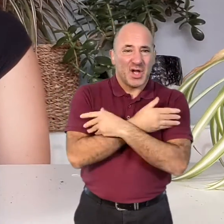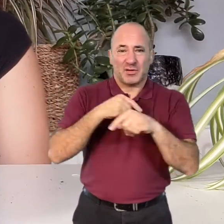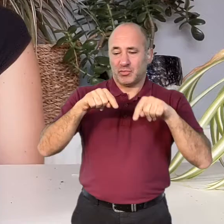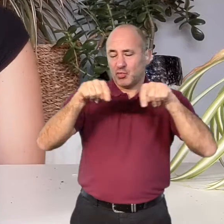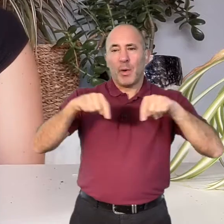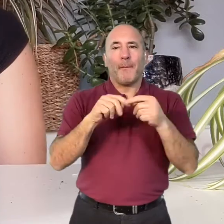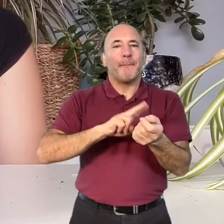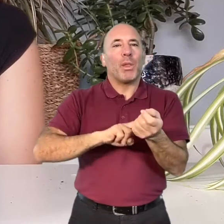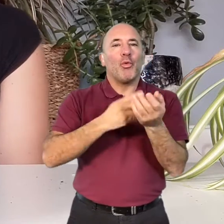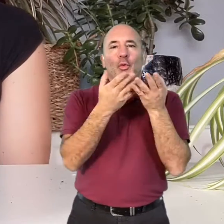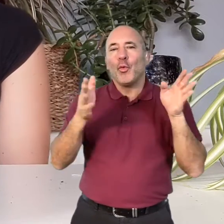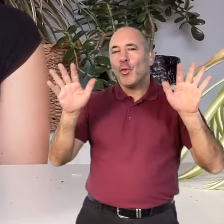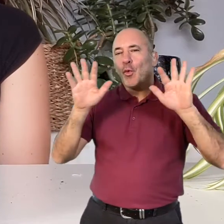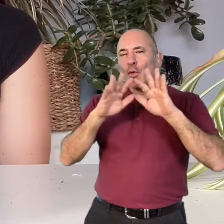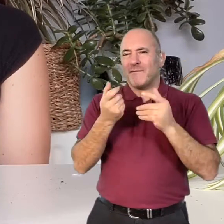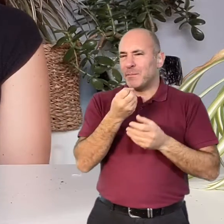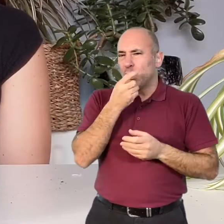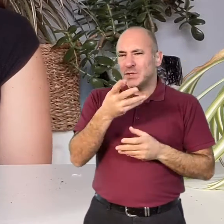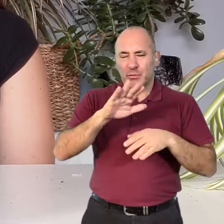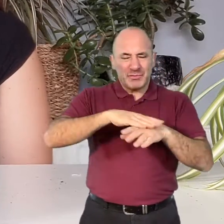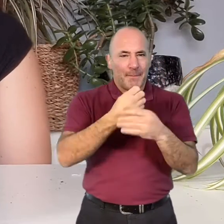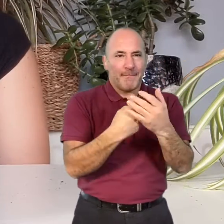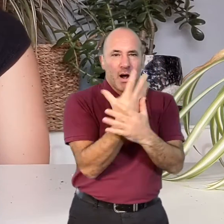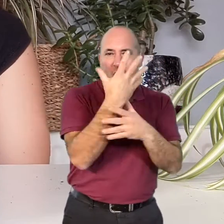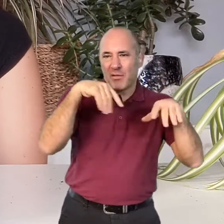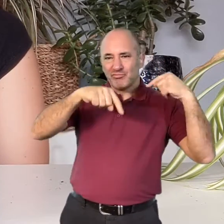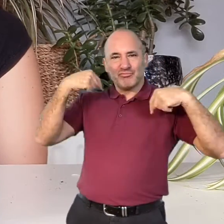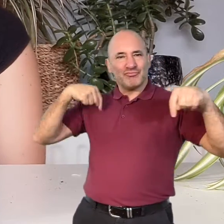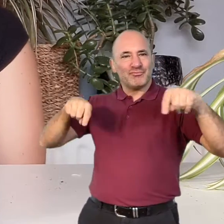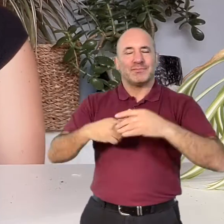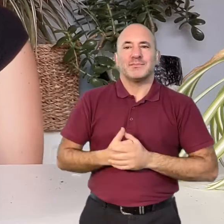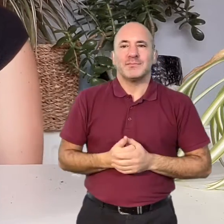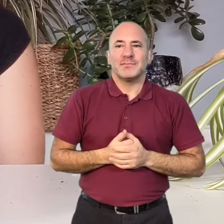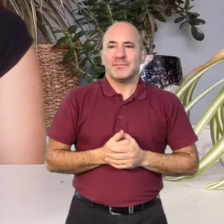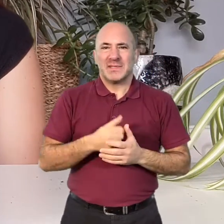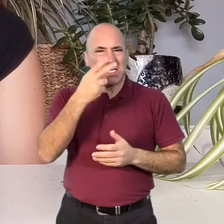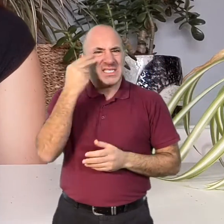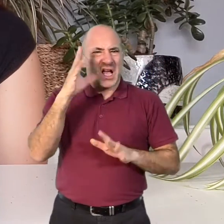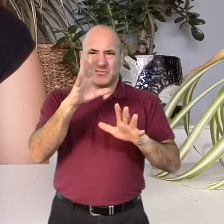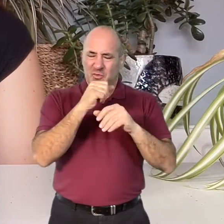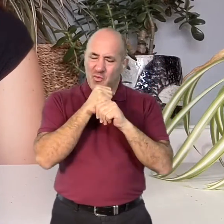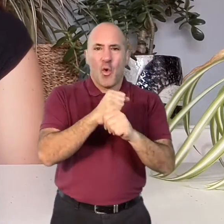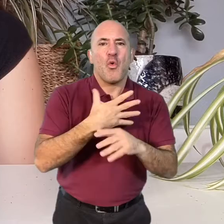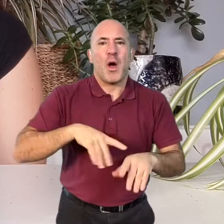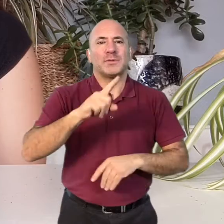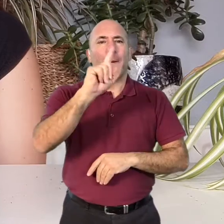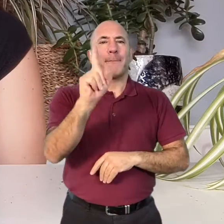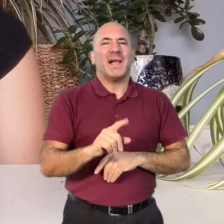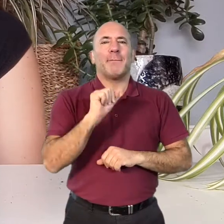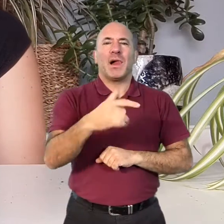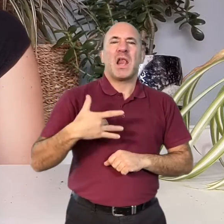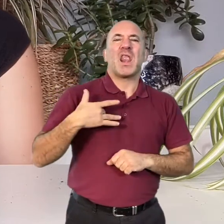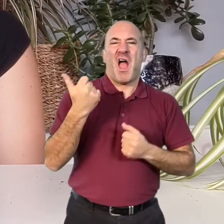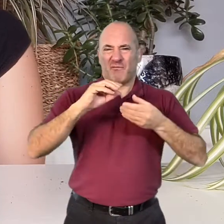blue room and I'm surrounded by some beautiful green plants. Scents are committed to people living creative